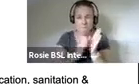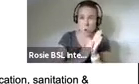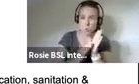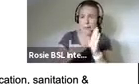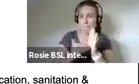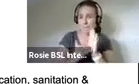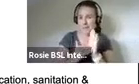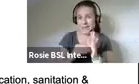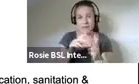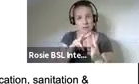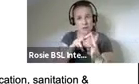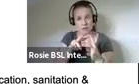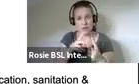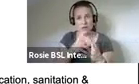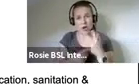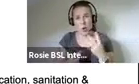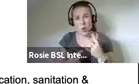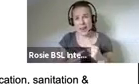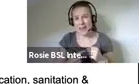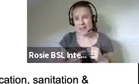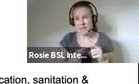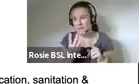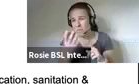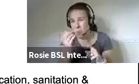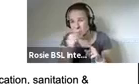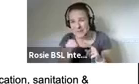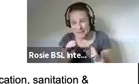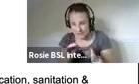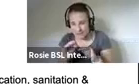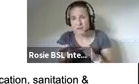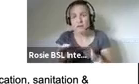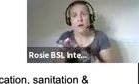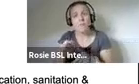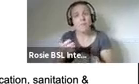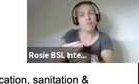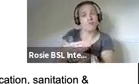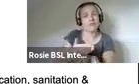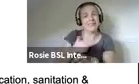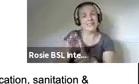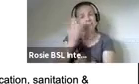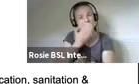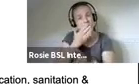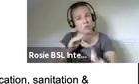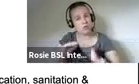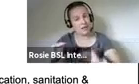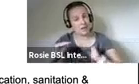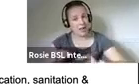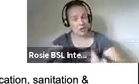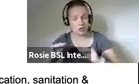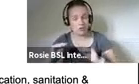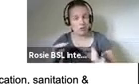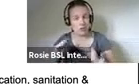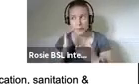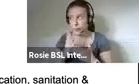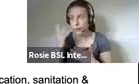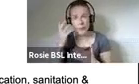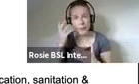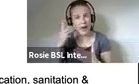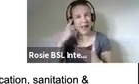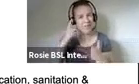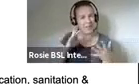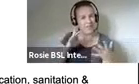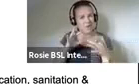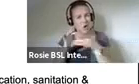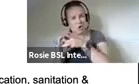0.2% of aid was invested in pre-primary education. And this is quite, I mean, if you think of the correlation between